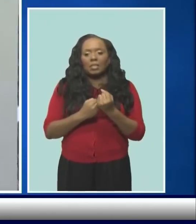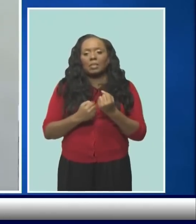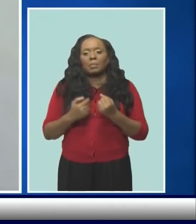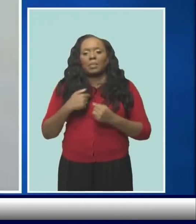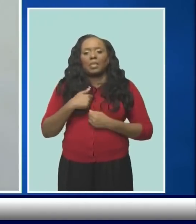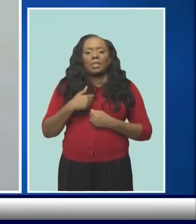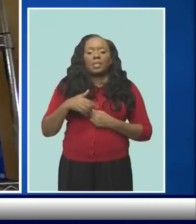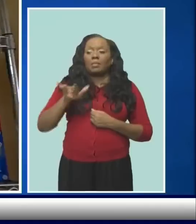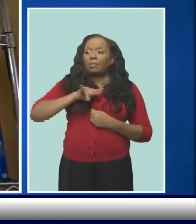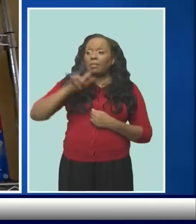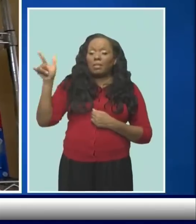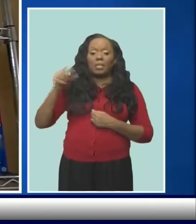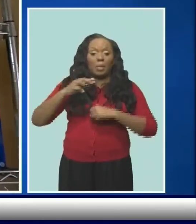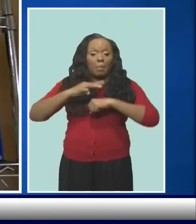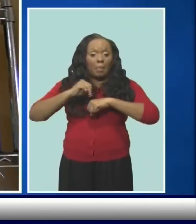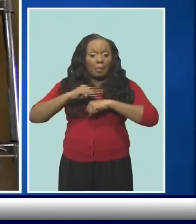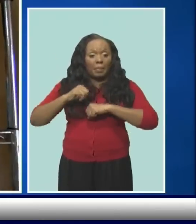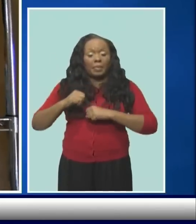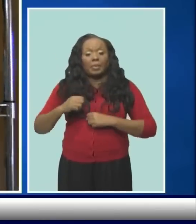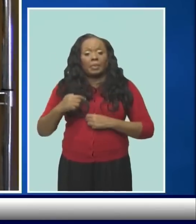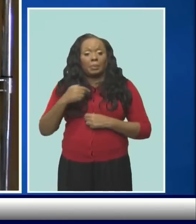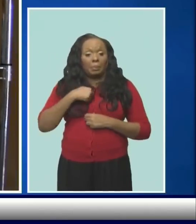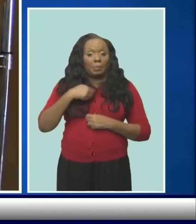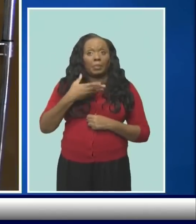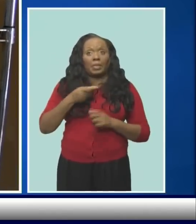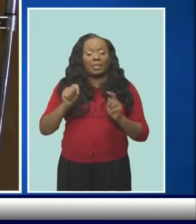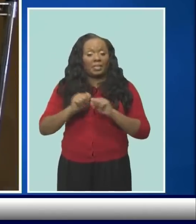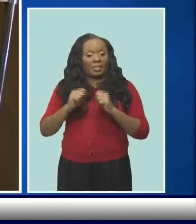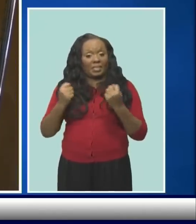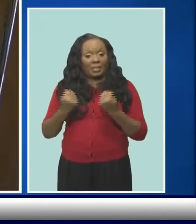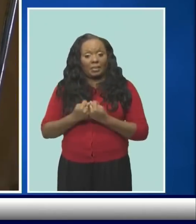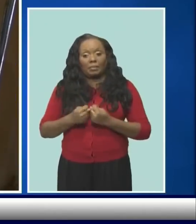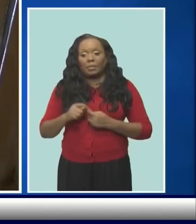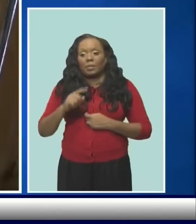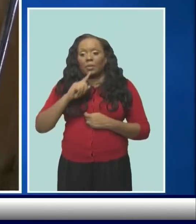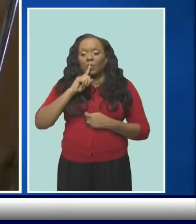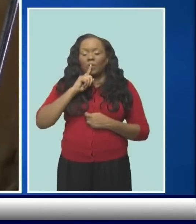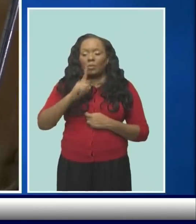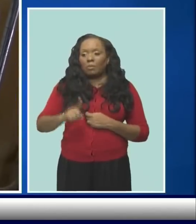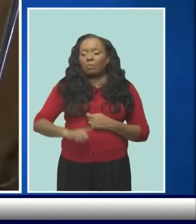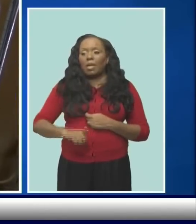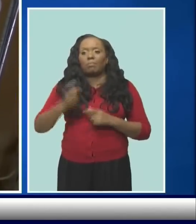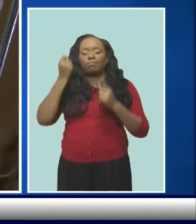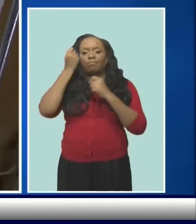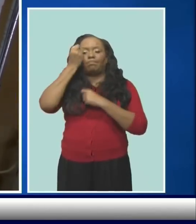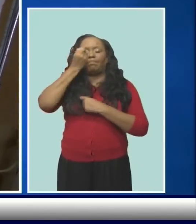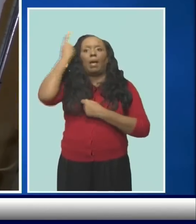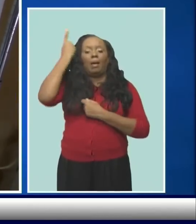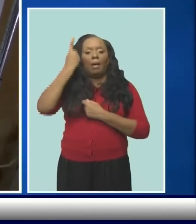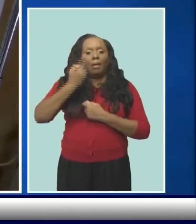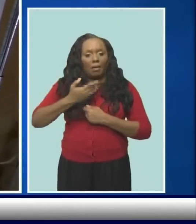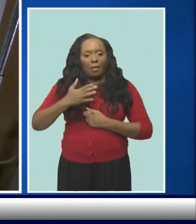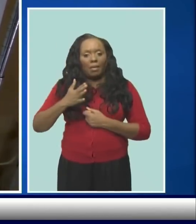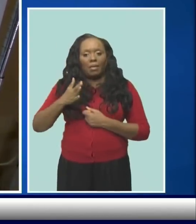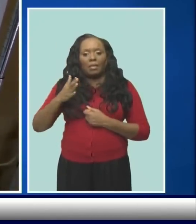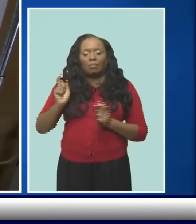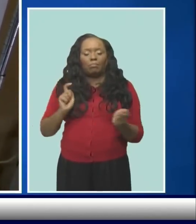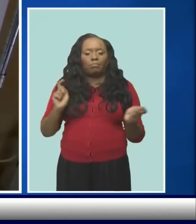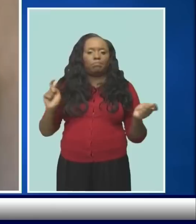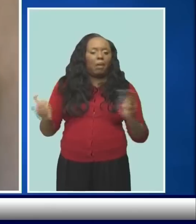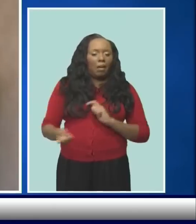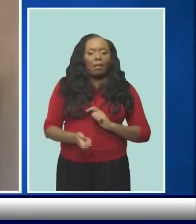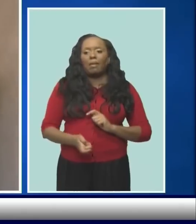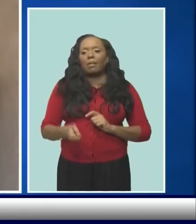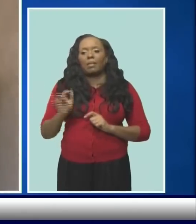in Miami where they sent a team with me, and it was an eye-opener. My life has changed forever because of